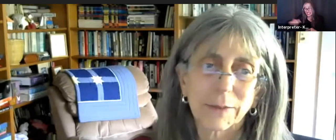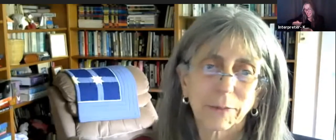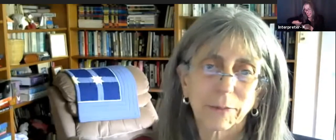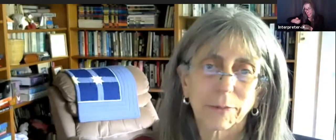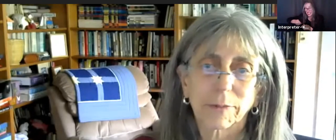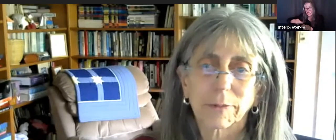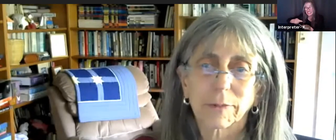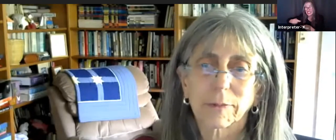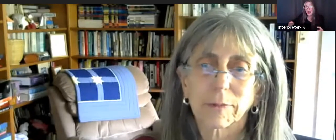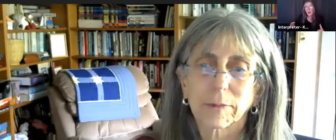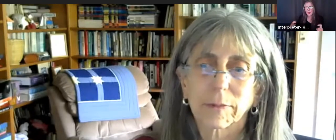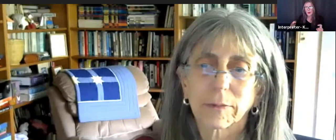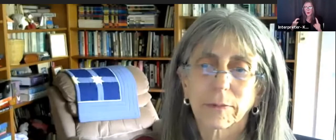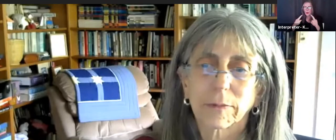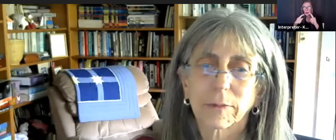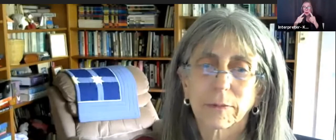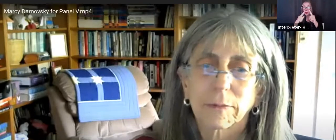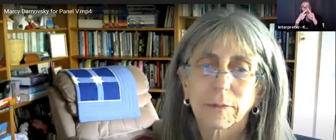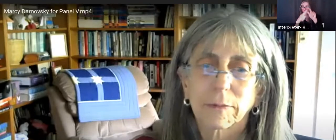thanks